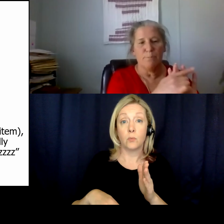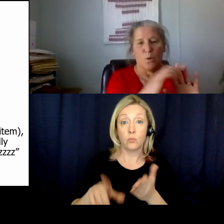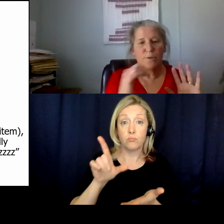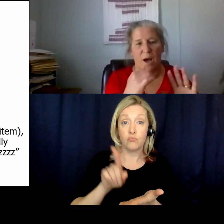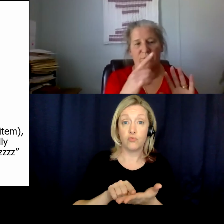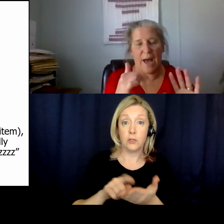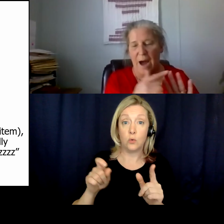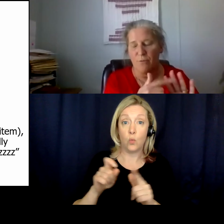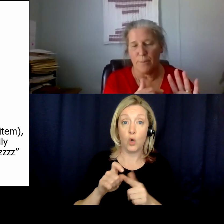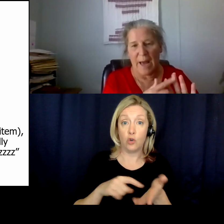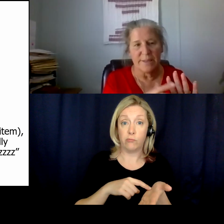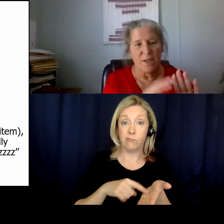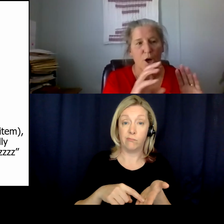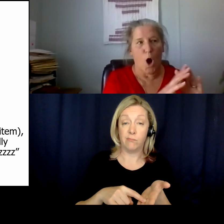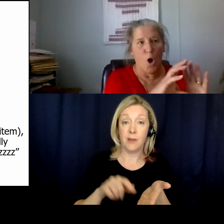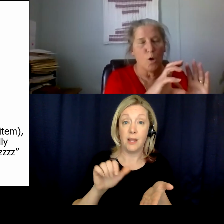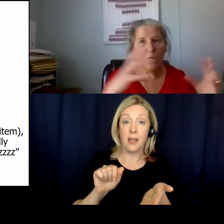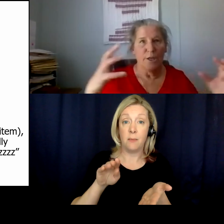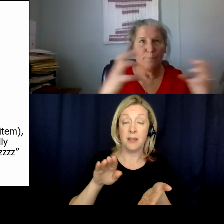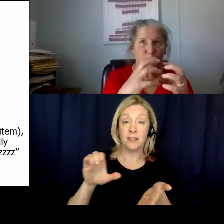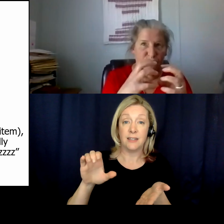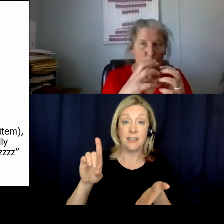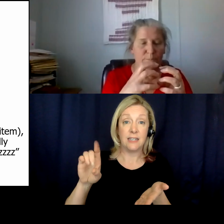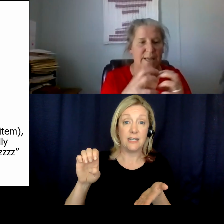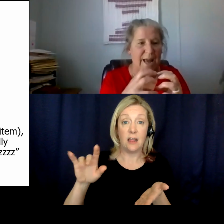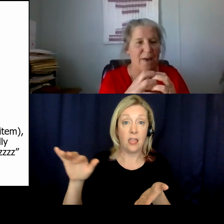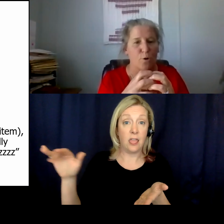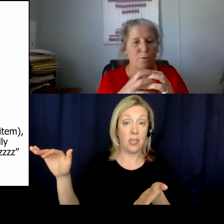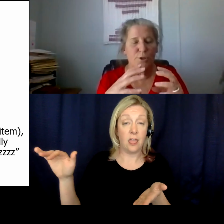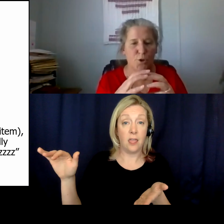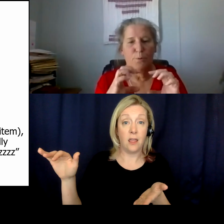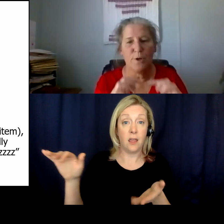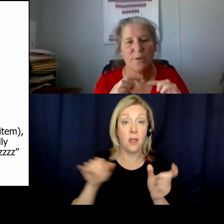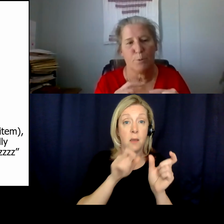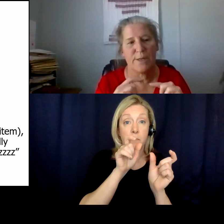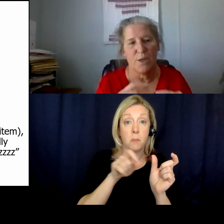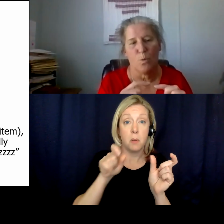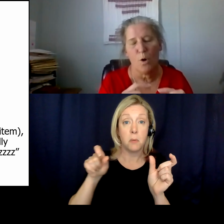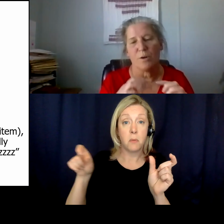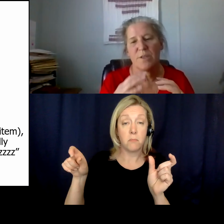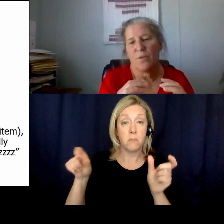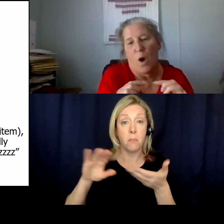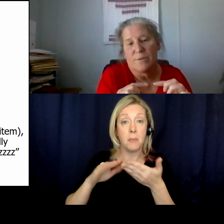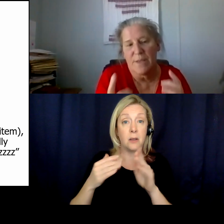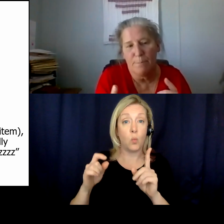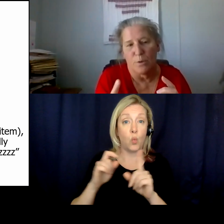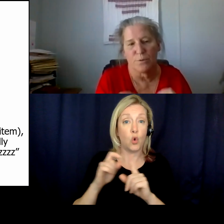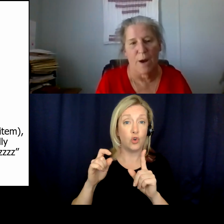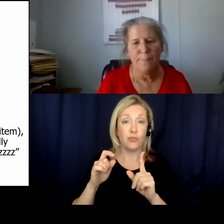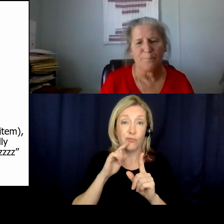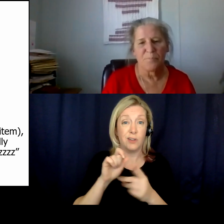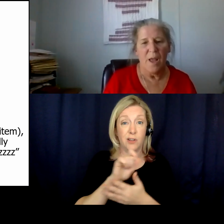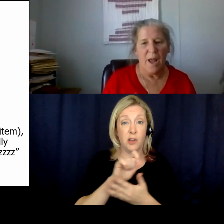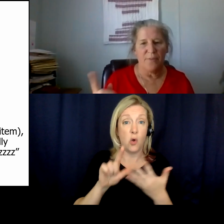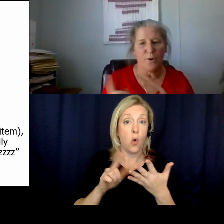those symbols of the alphabet all form together to put the printed word. So they're all symbols,